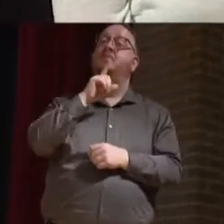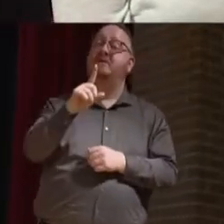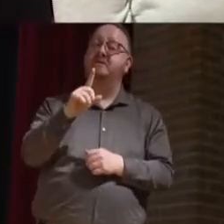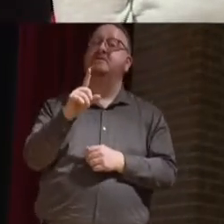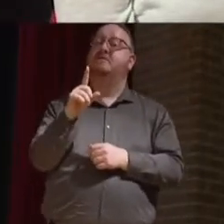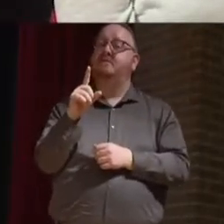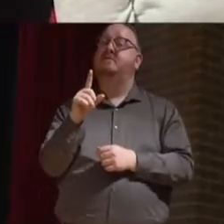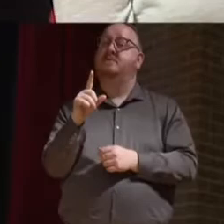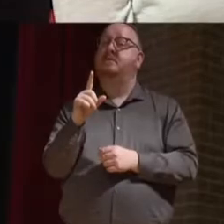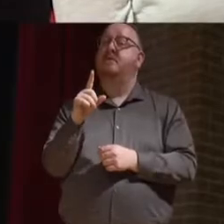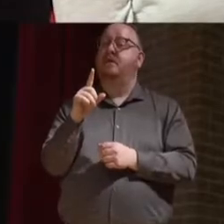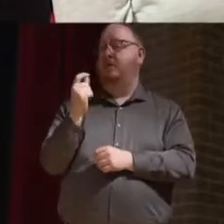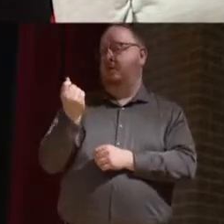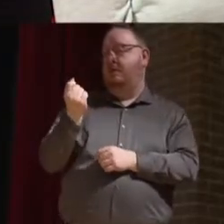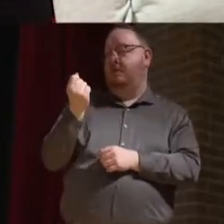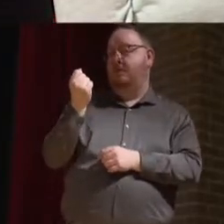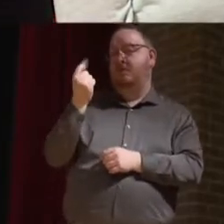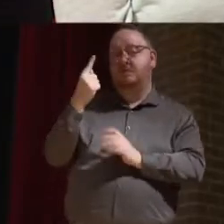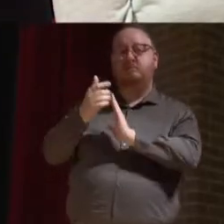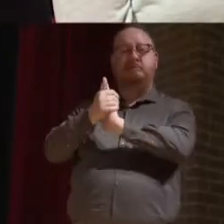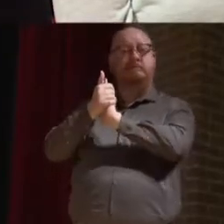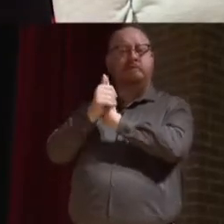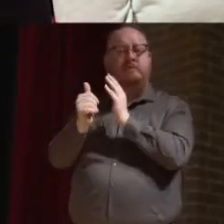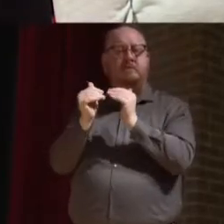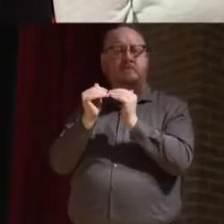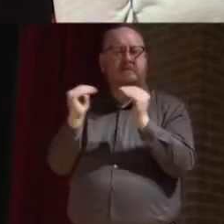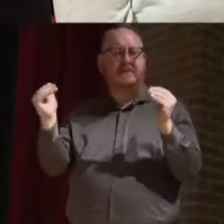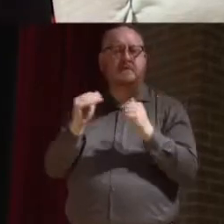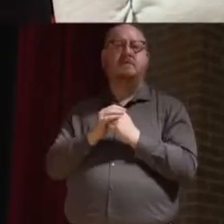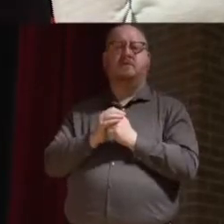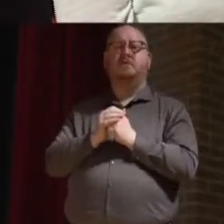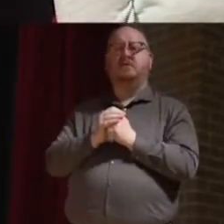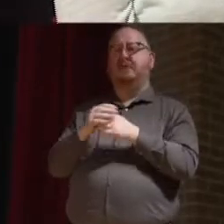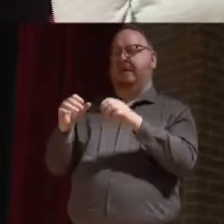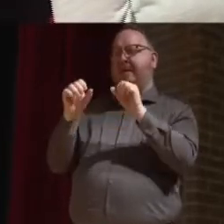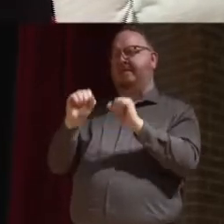understanding the skill level, the abilities, the limitations,